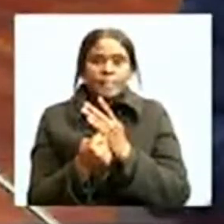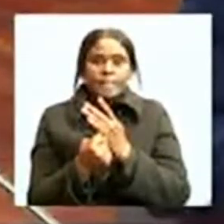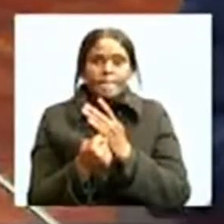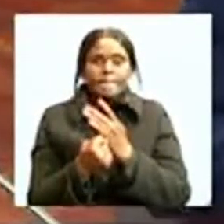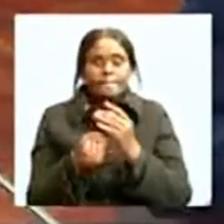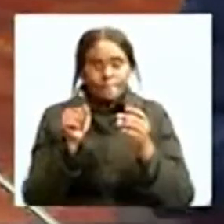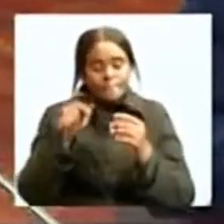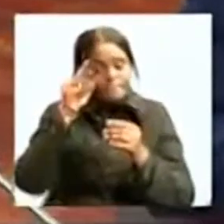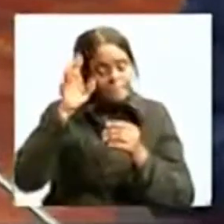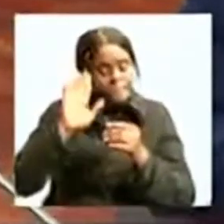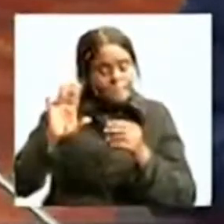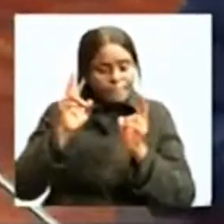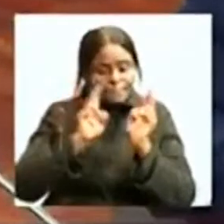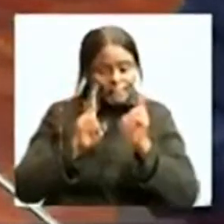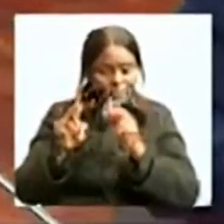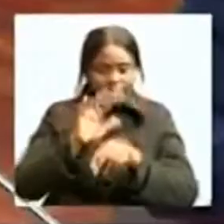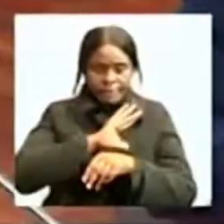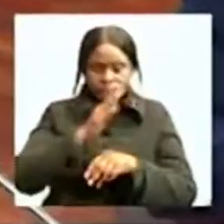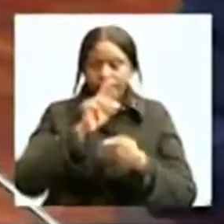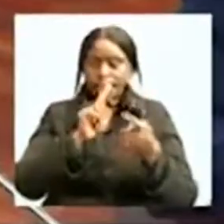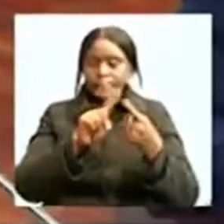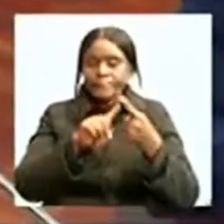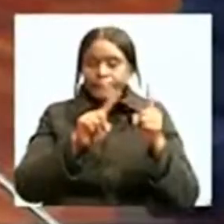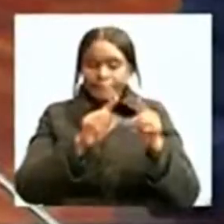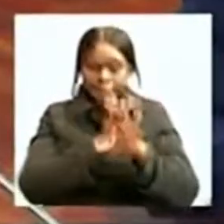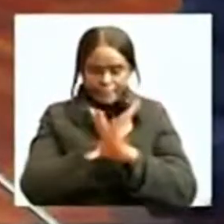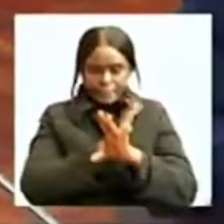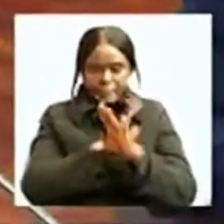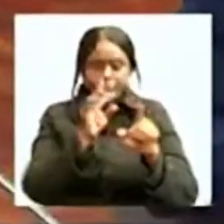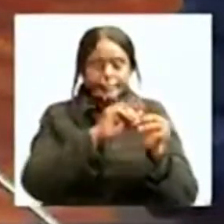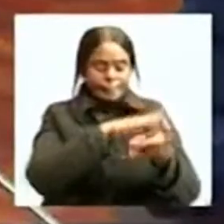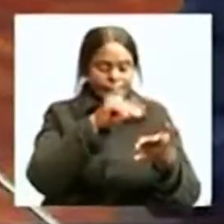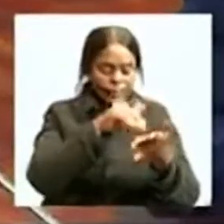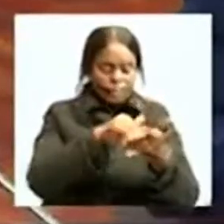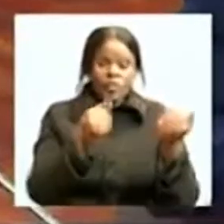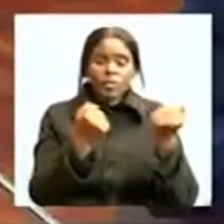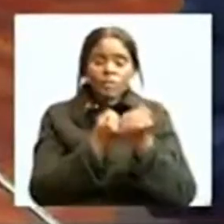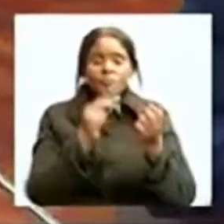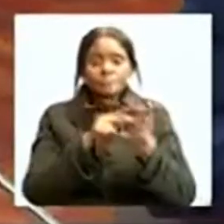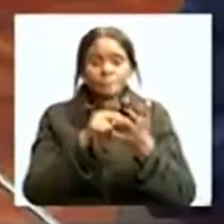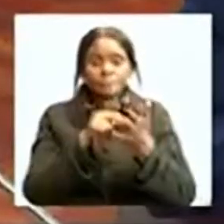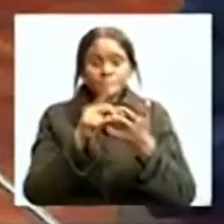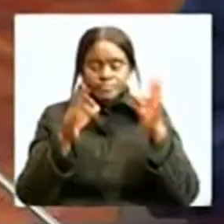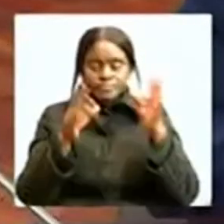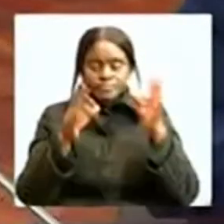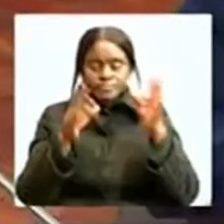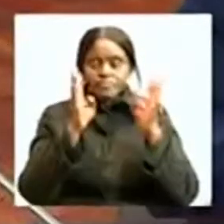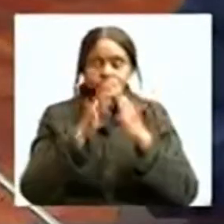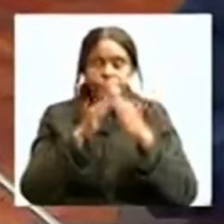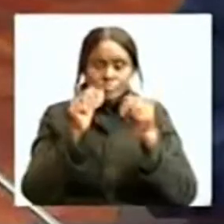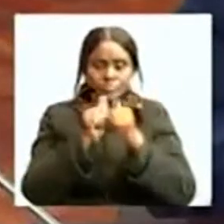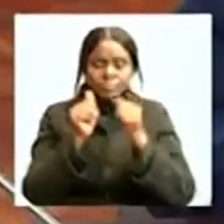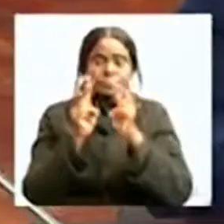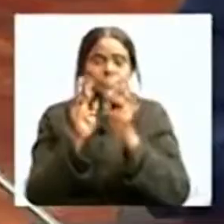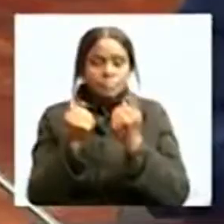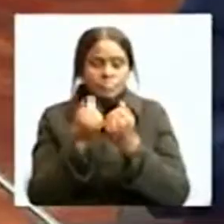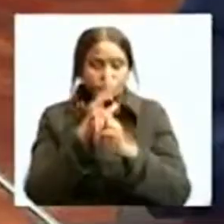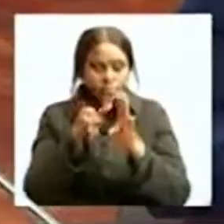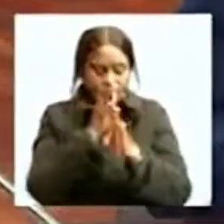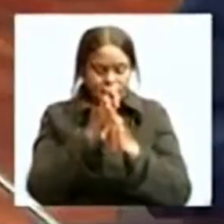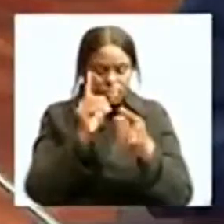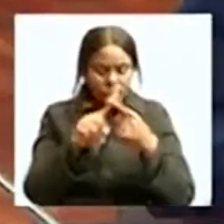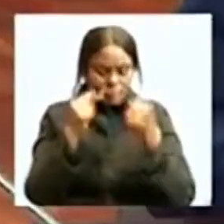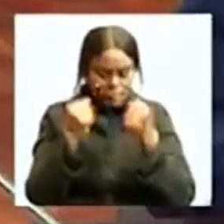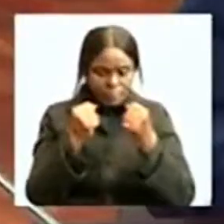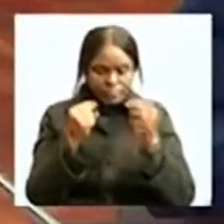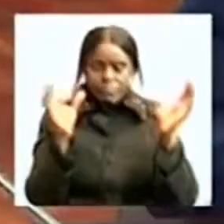The Ministry's response is as follows. 1. The Zambia Decentralization Support Program conducted meetings and workshops aimed at strengthening